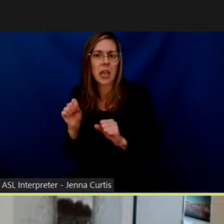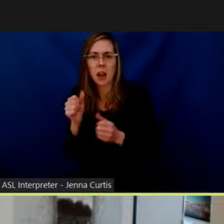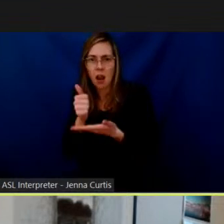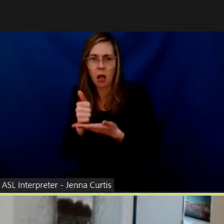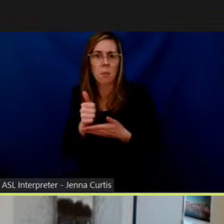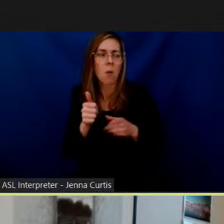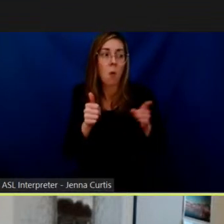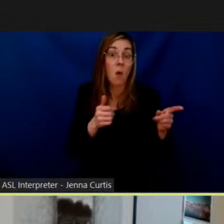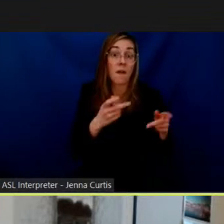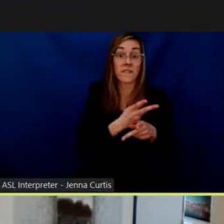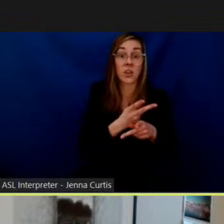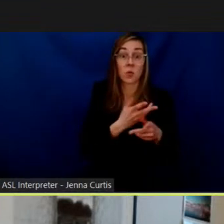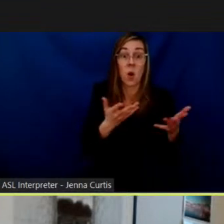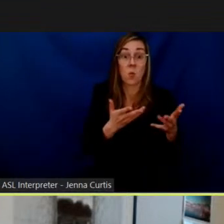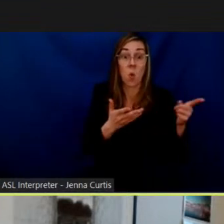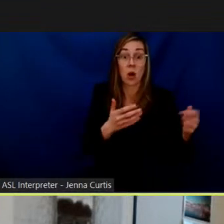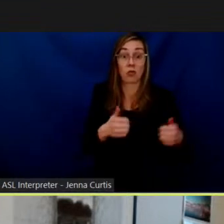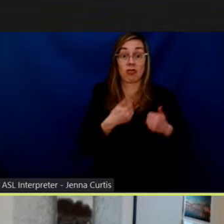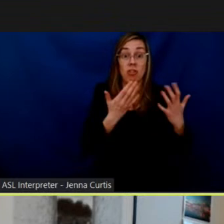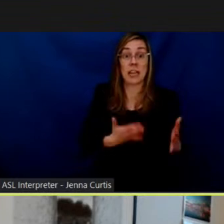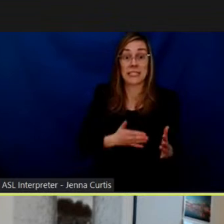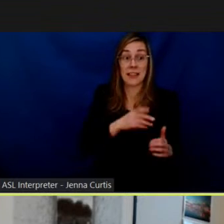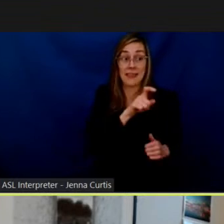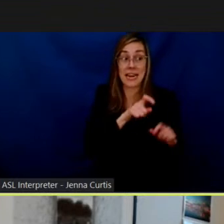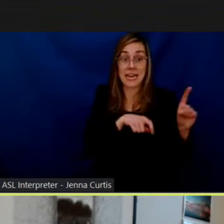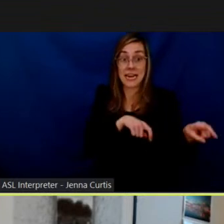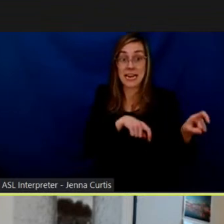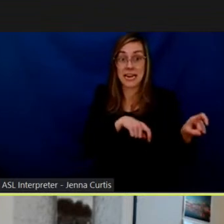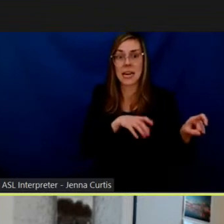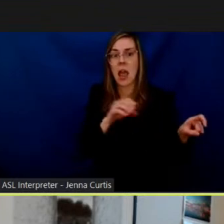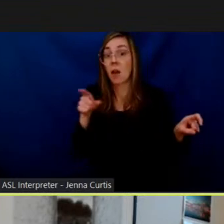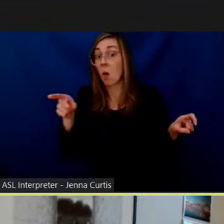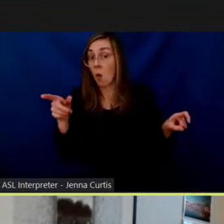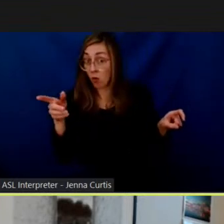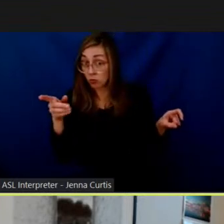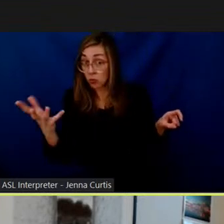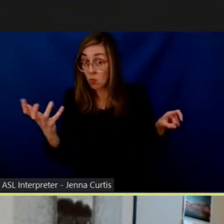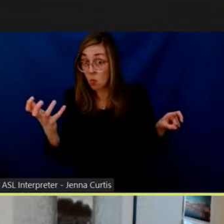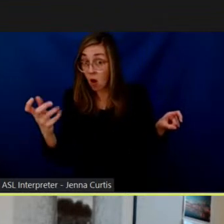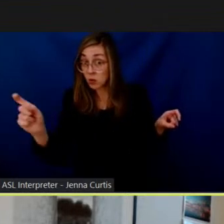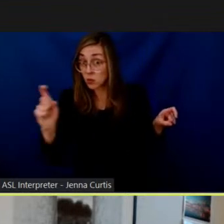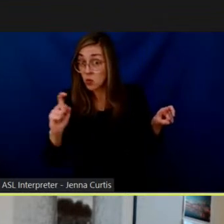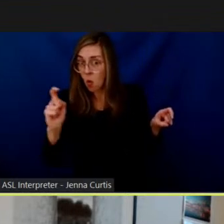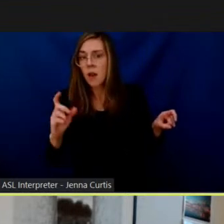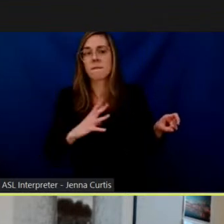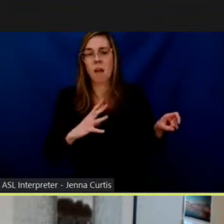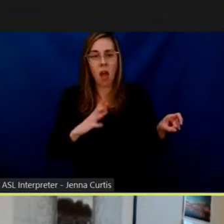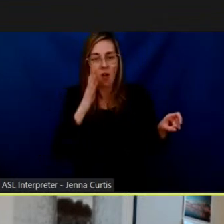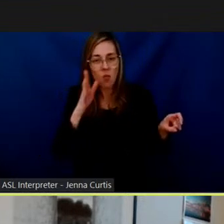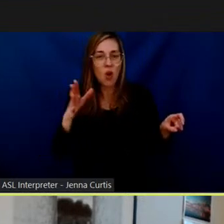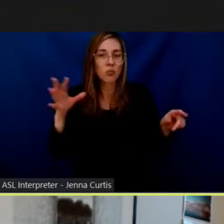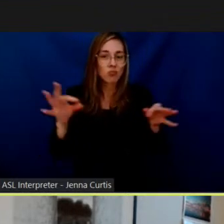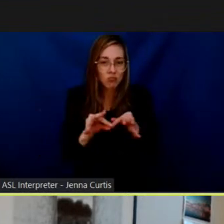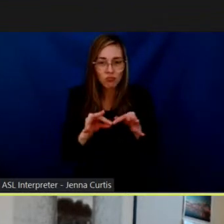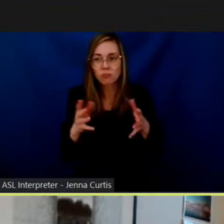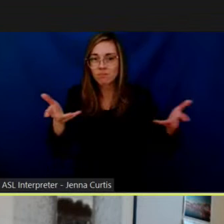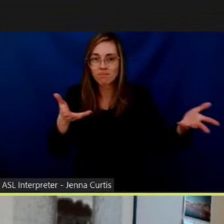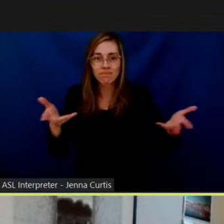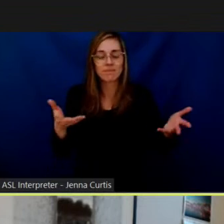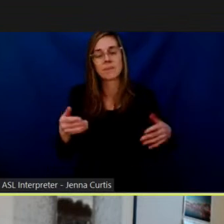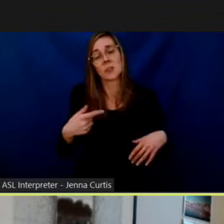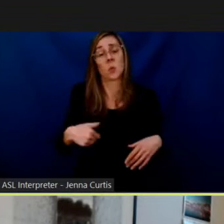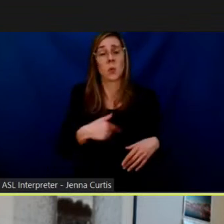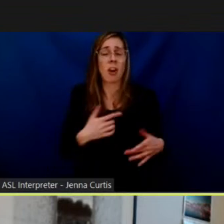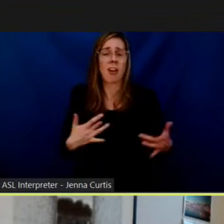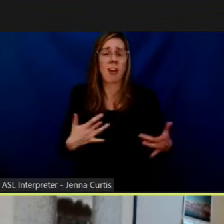help facilitate them getting that. We really appreciate that folks are interested in volunteering and really heartened to hear that the community wants to be involved in